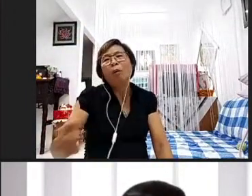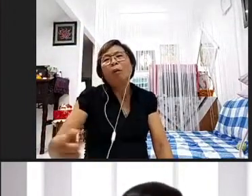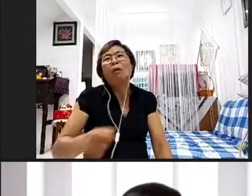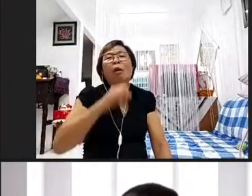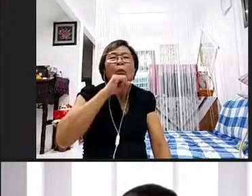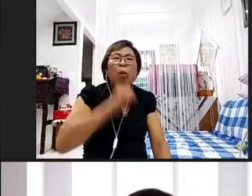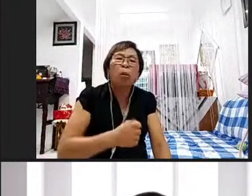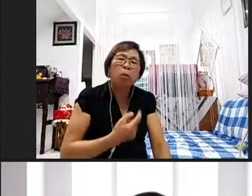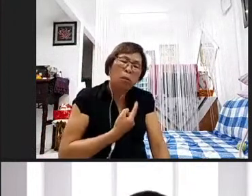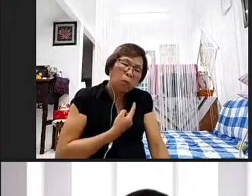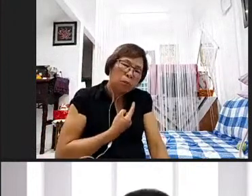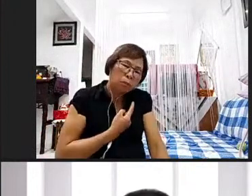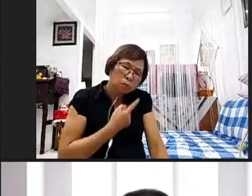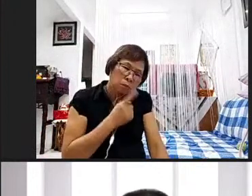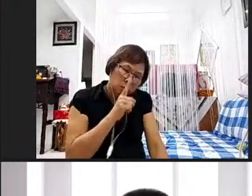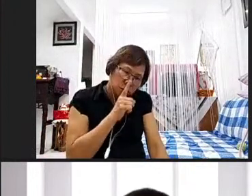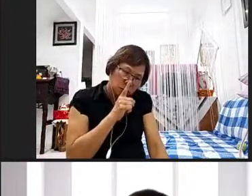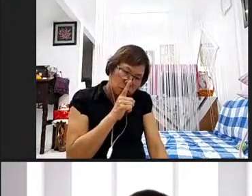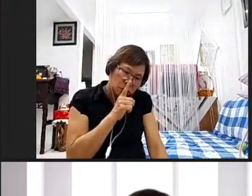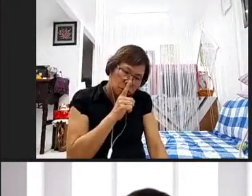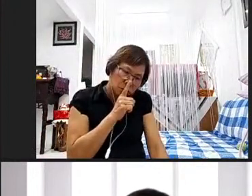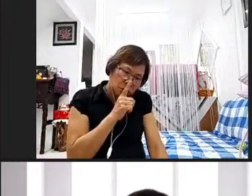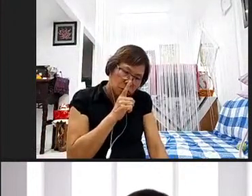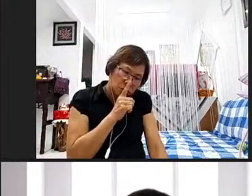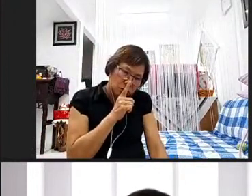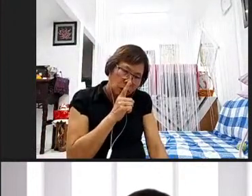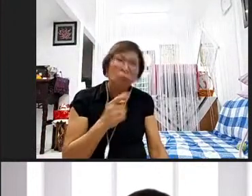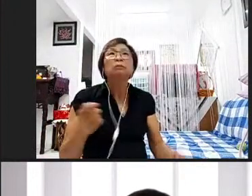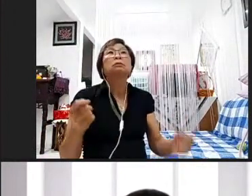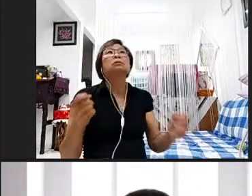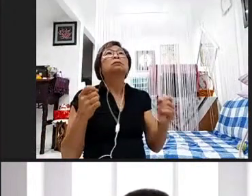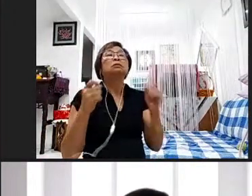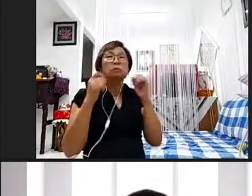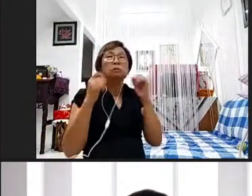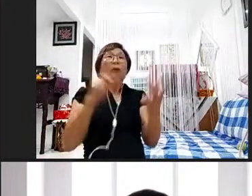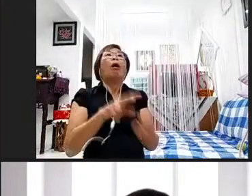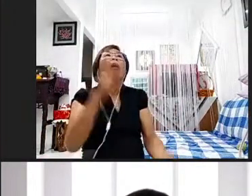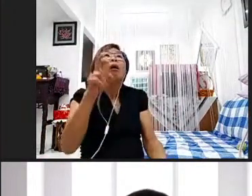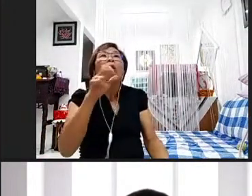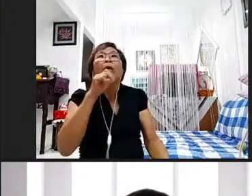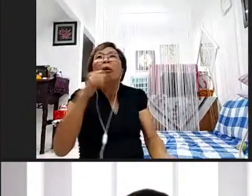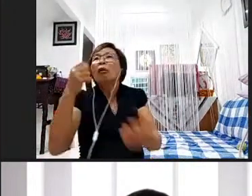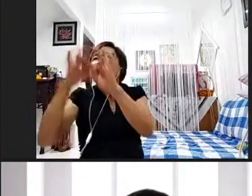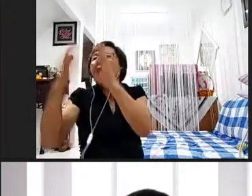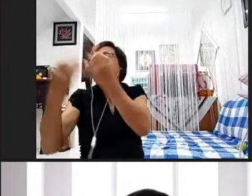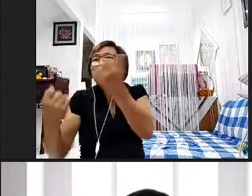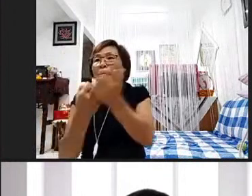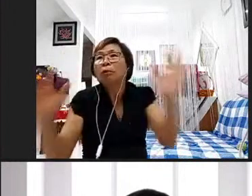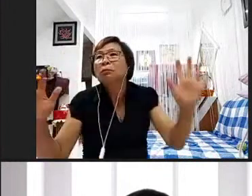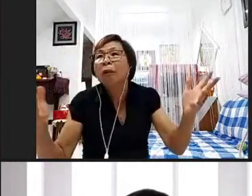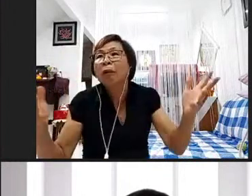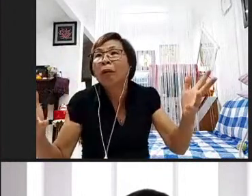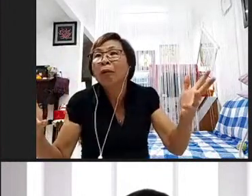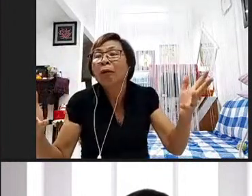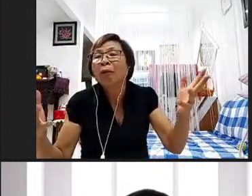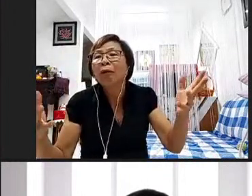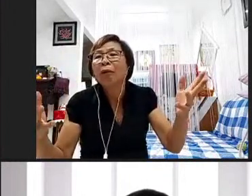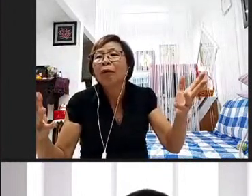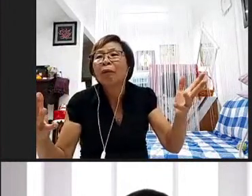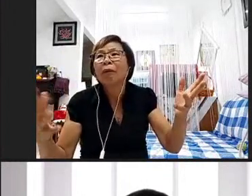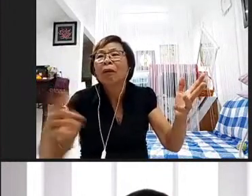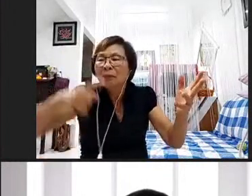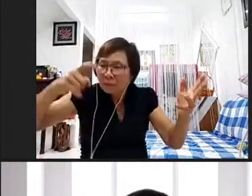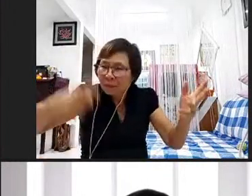alone and who are suddenly without the family support. Okay, and they